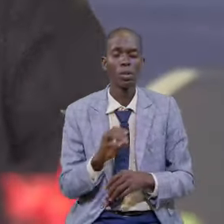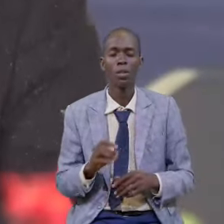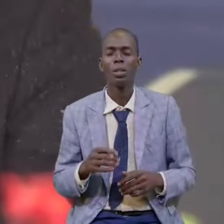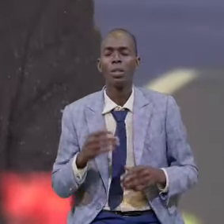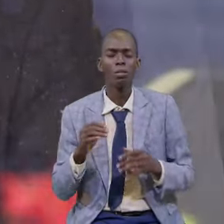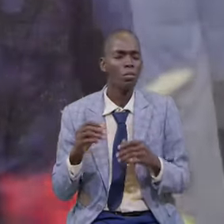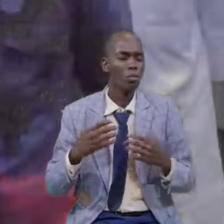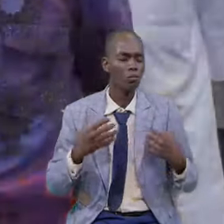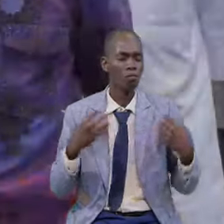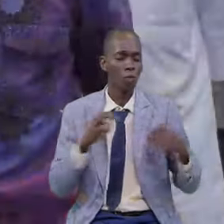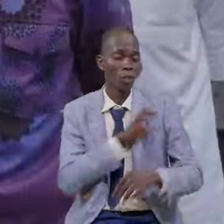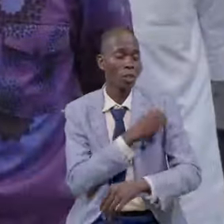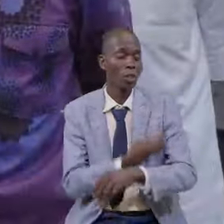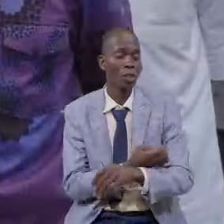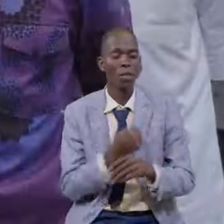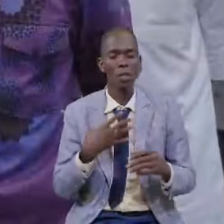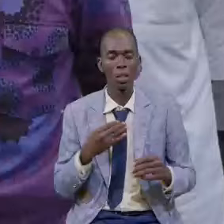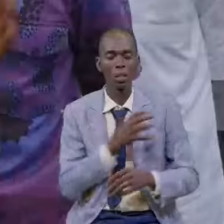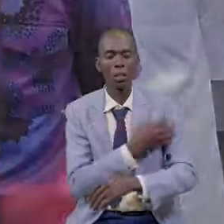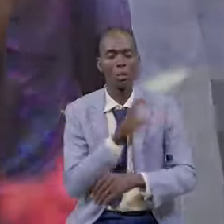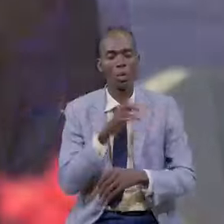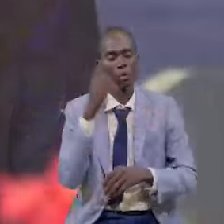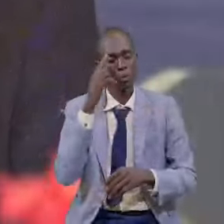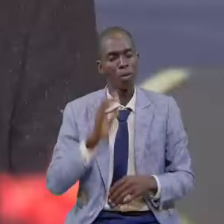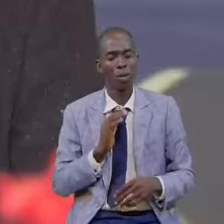our community. Thank you, Lord. We